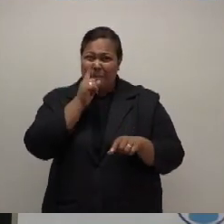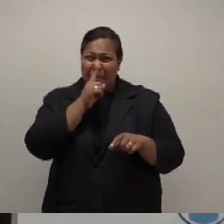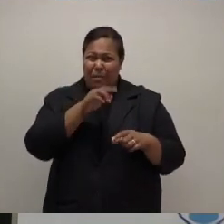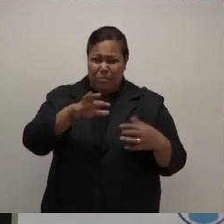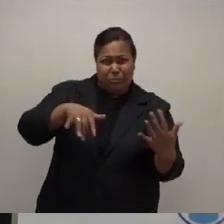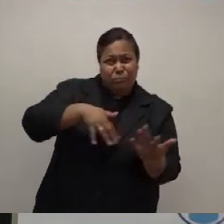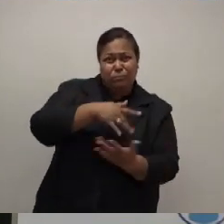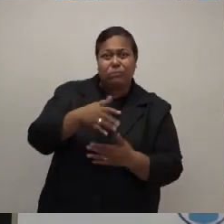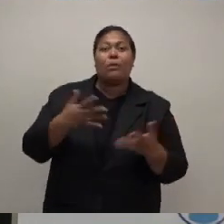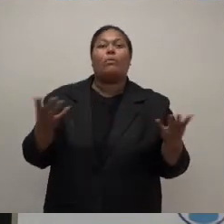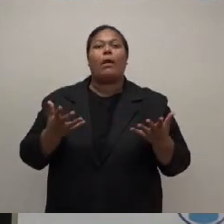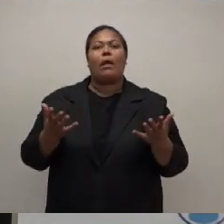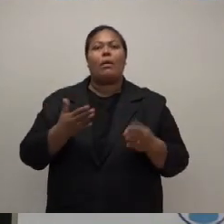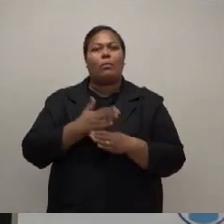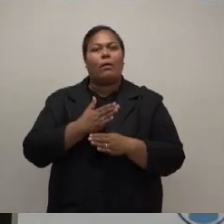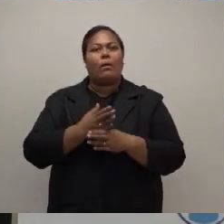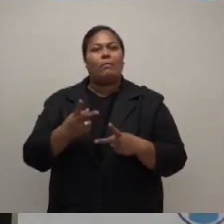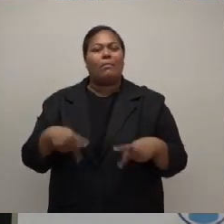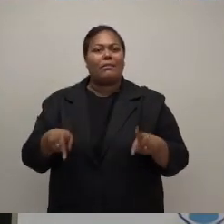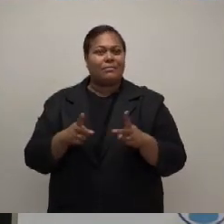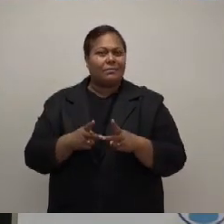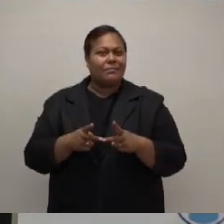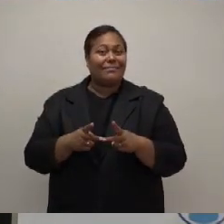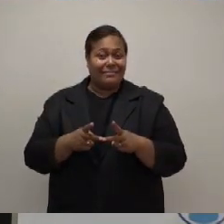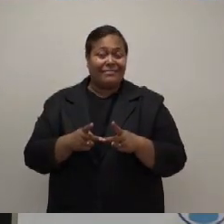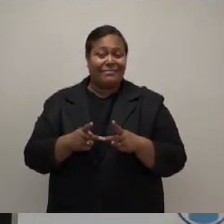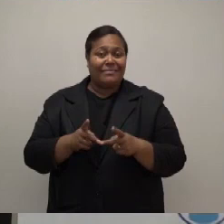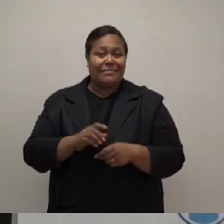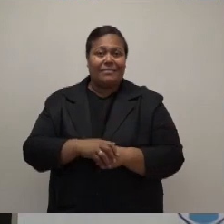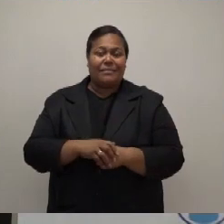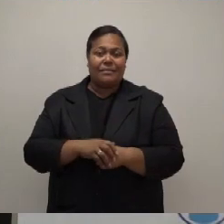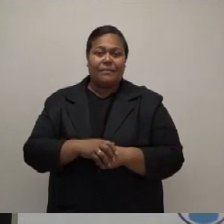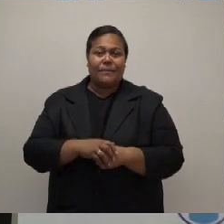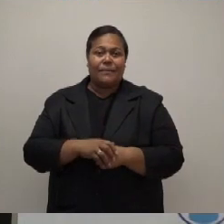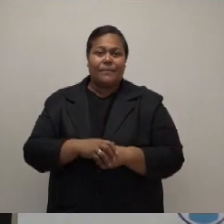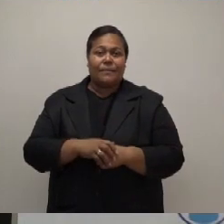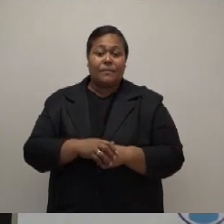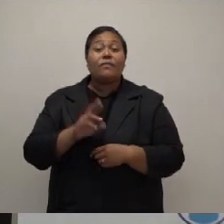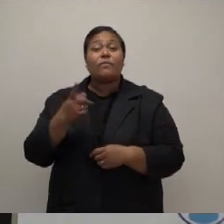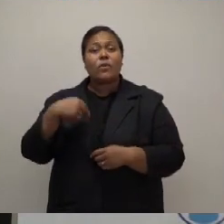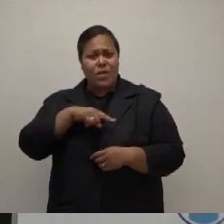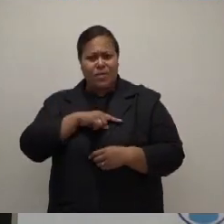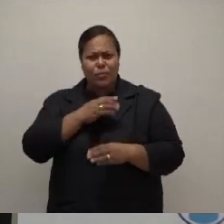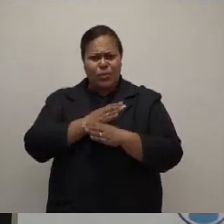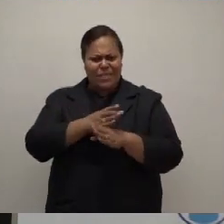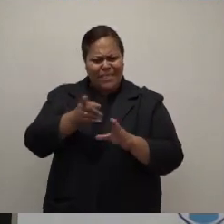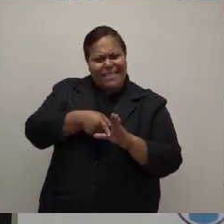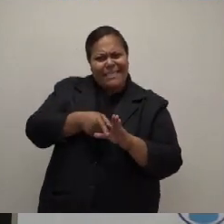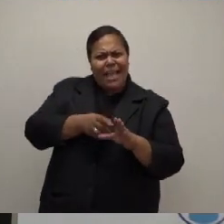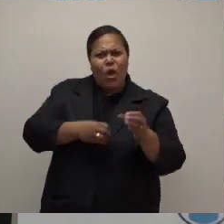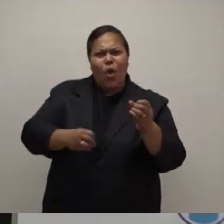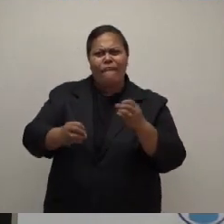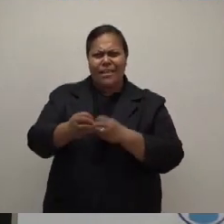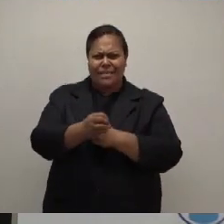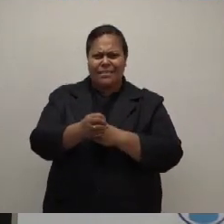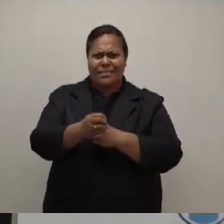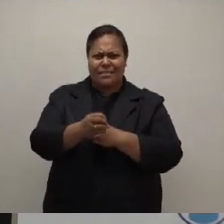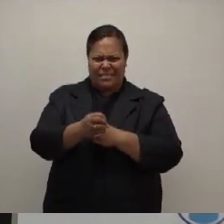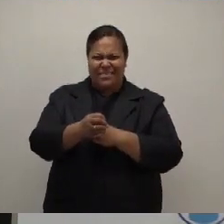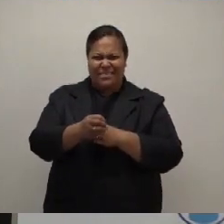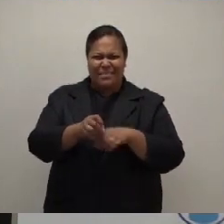in the workplace, wherever they may be, especially for those of us working indoors for extended periods of